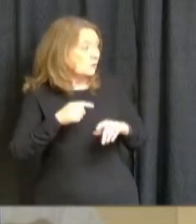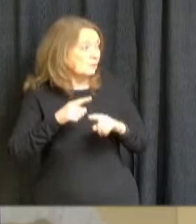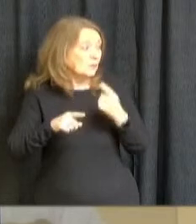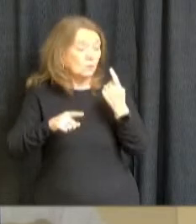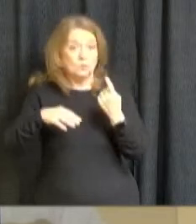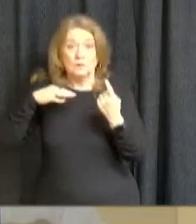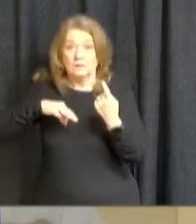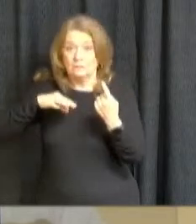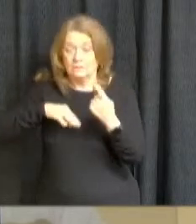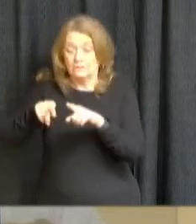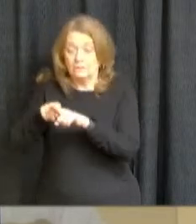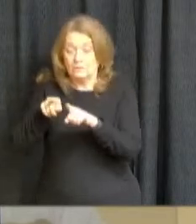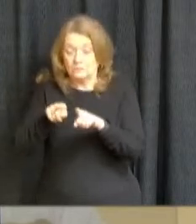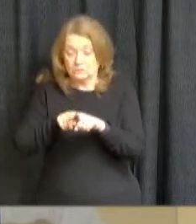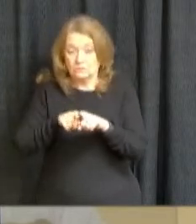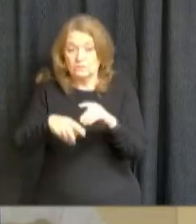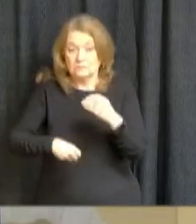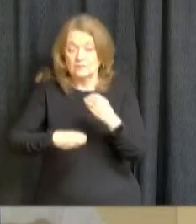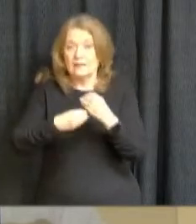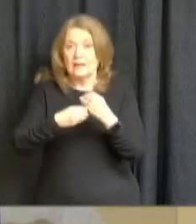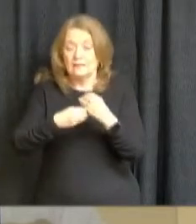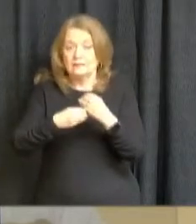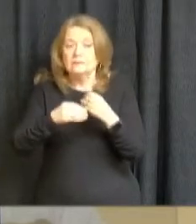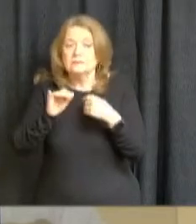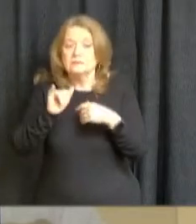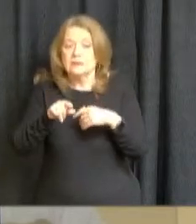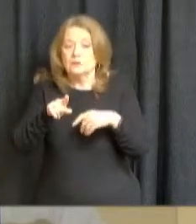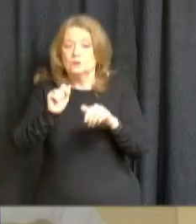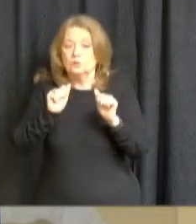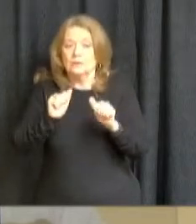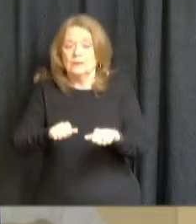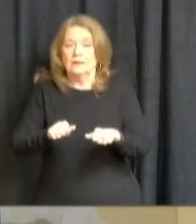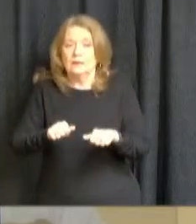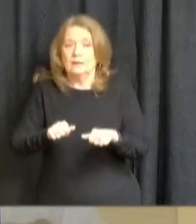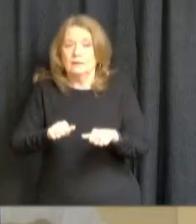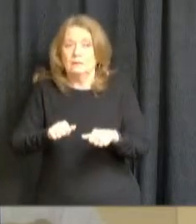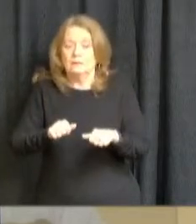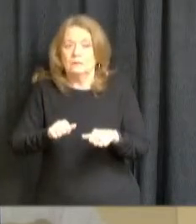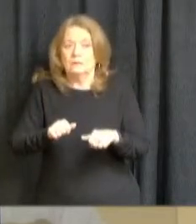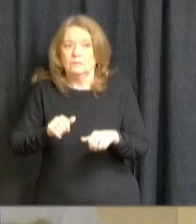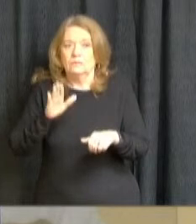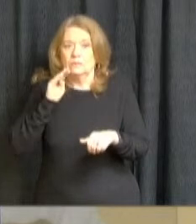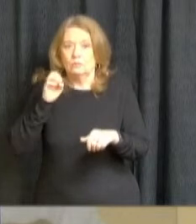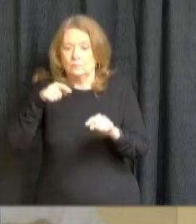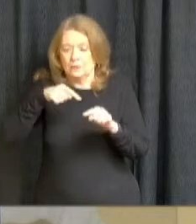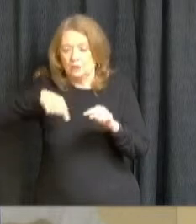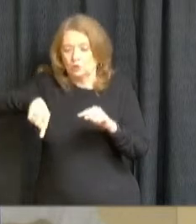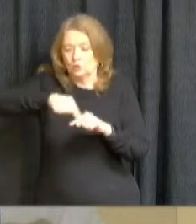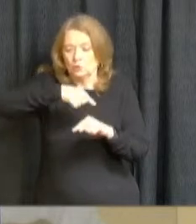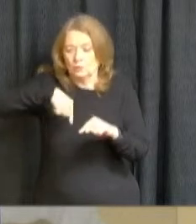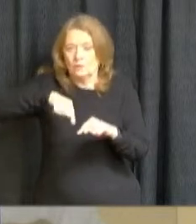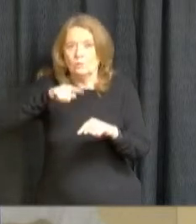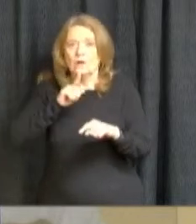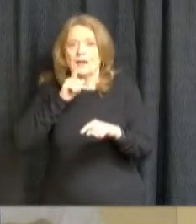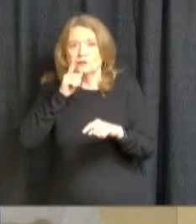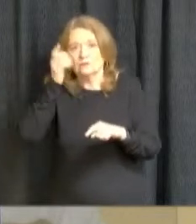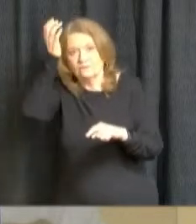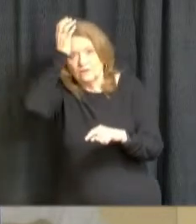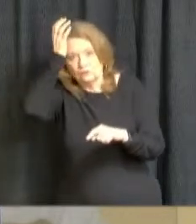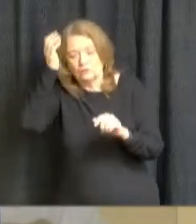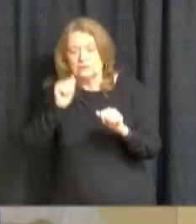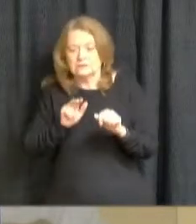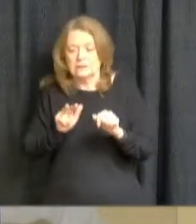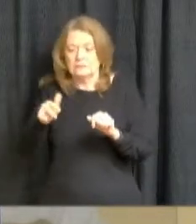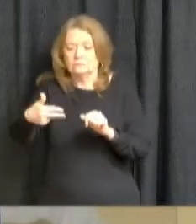the benefits also that's being added to this is that you can, there will be a turnaround there where actually fire trucks can be able